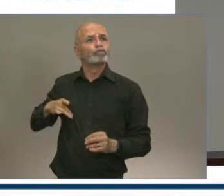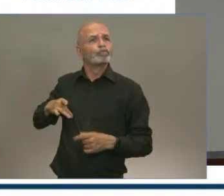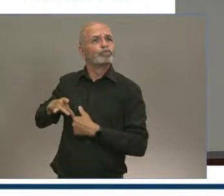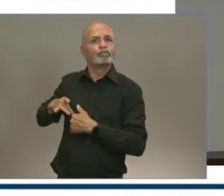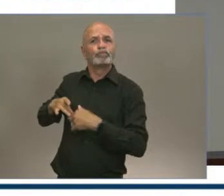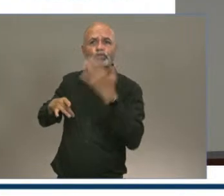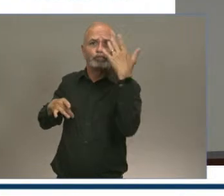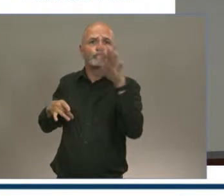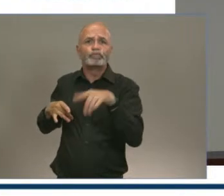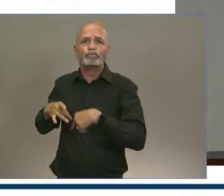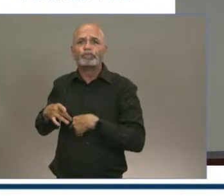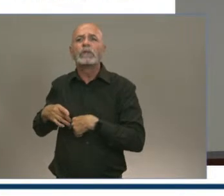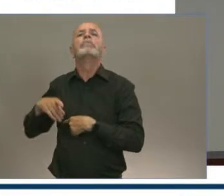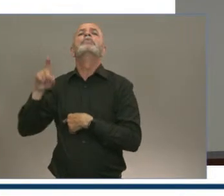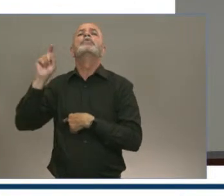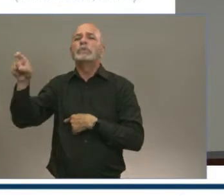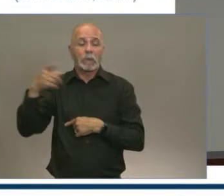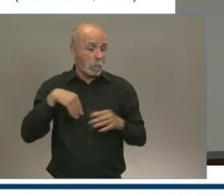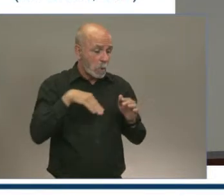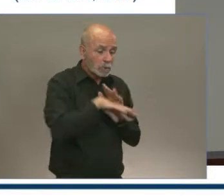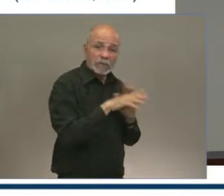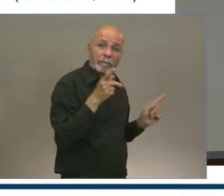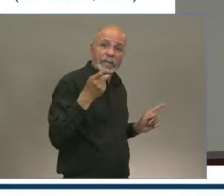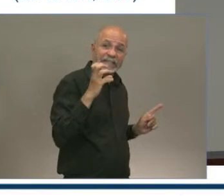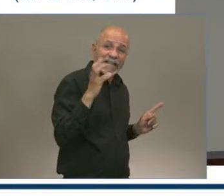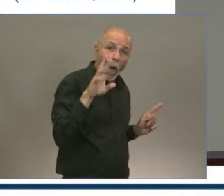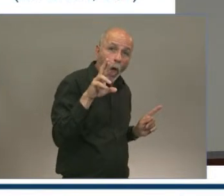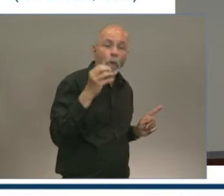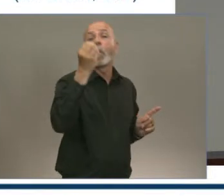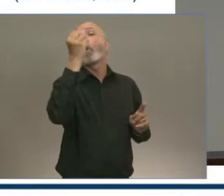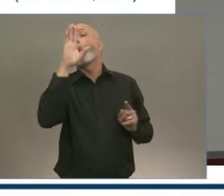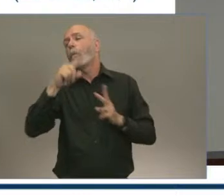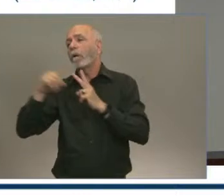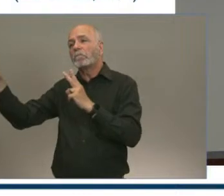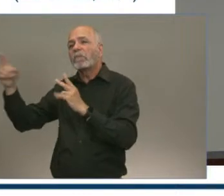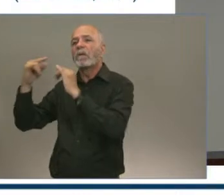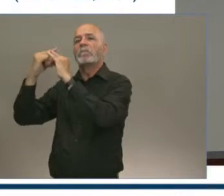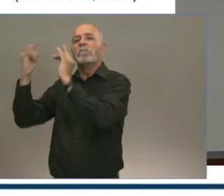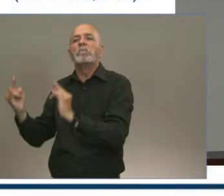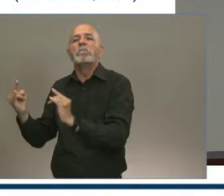to a PAC or go to a drop-in site. Either one is okay.